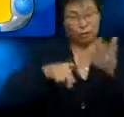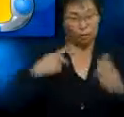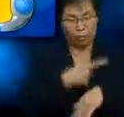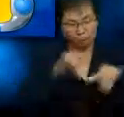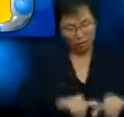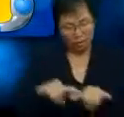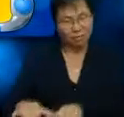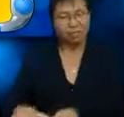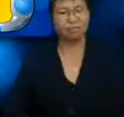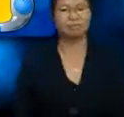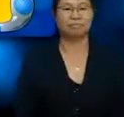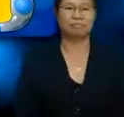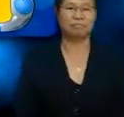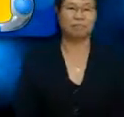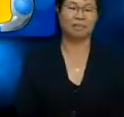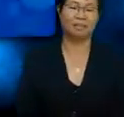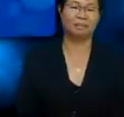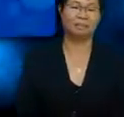measure.